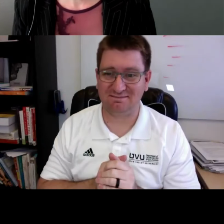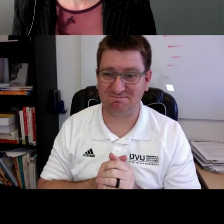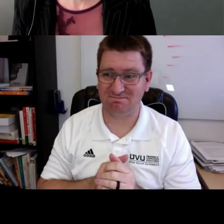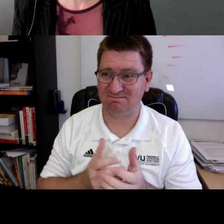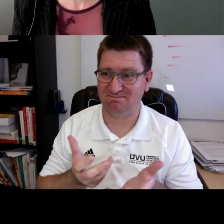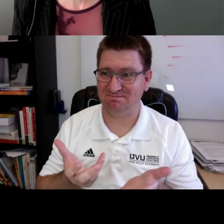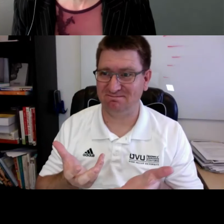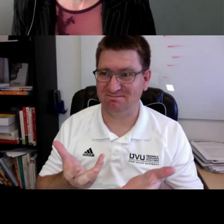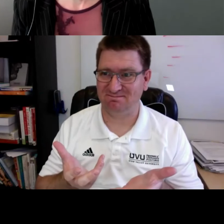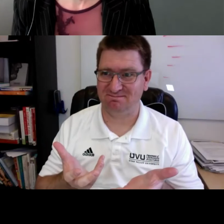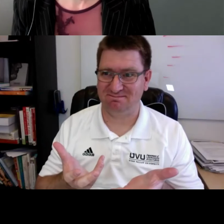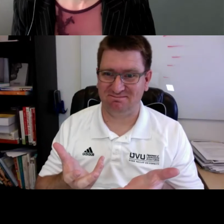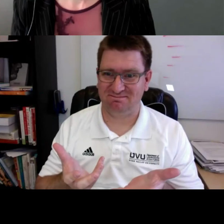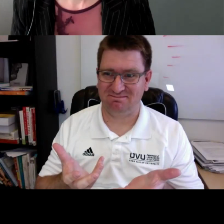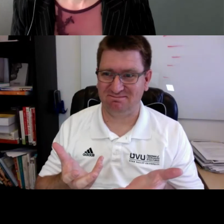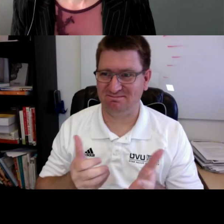people, you don't need interpreting.